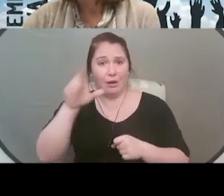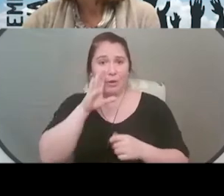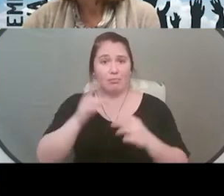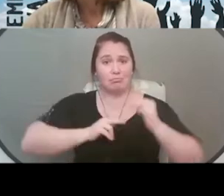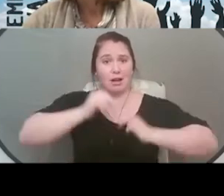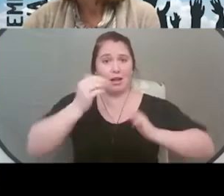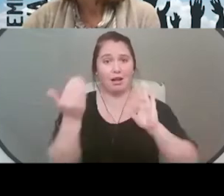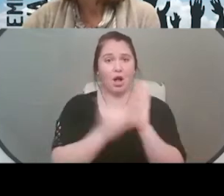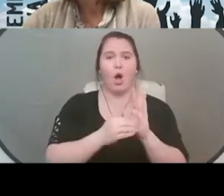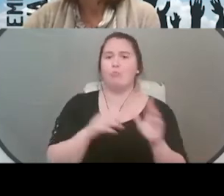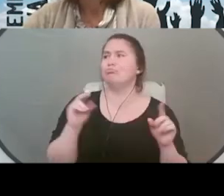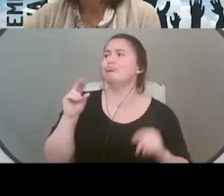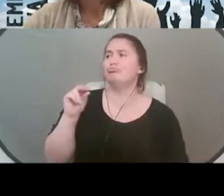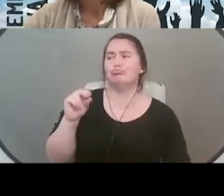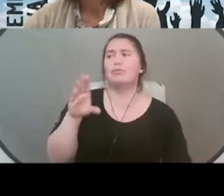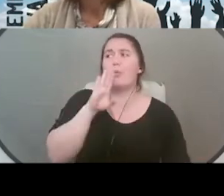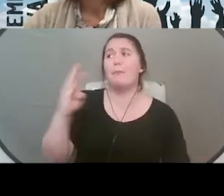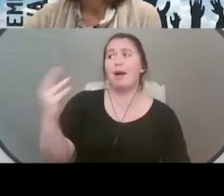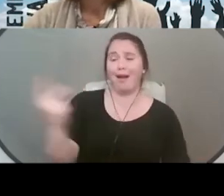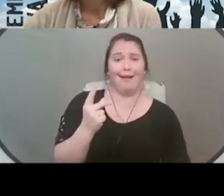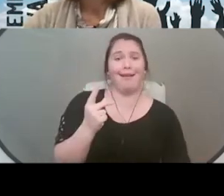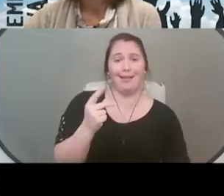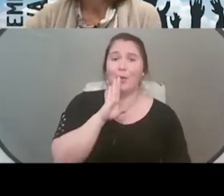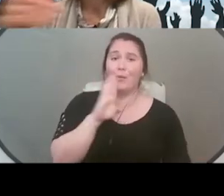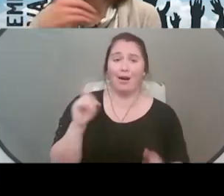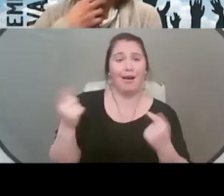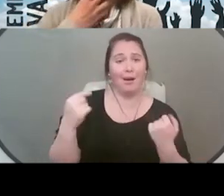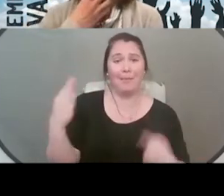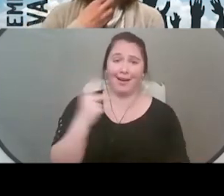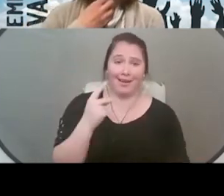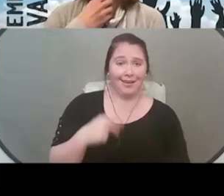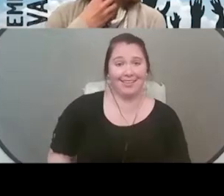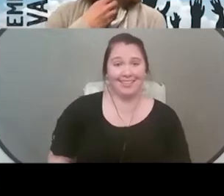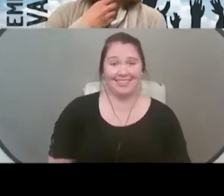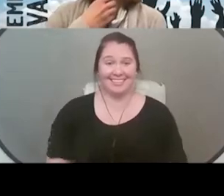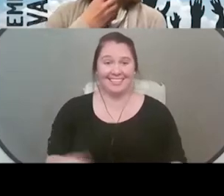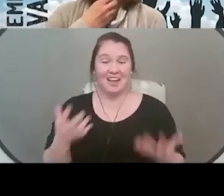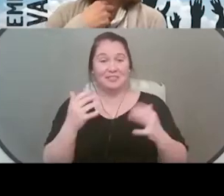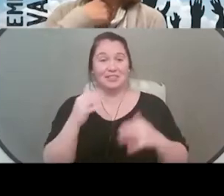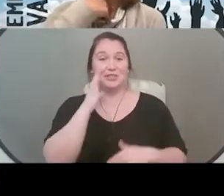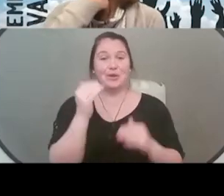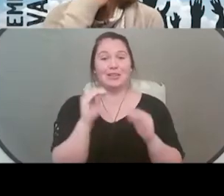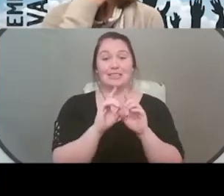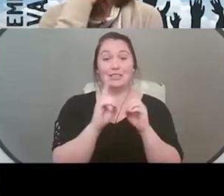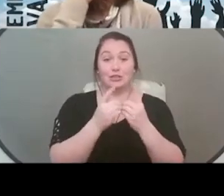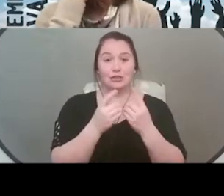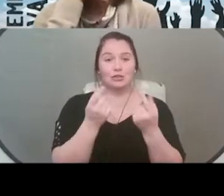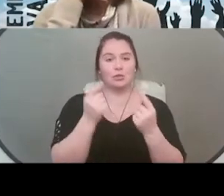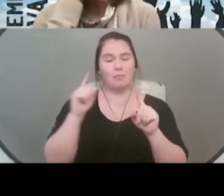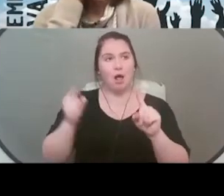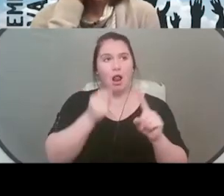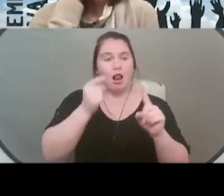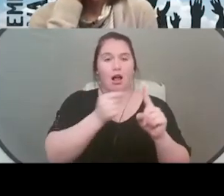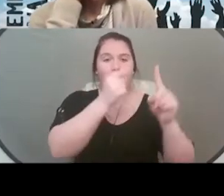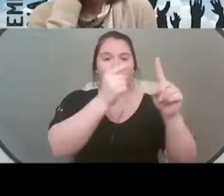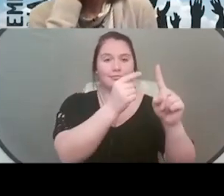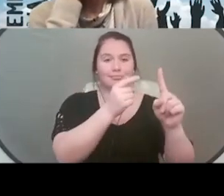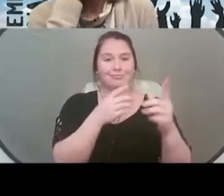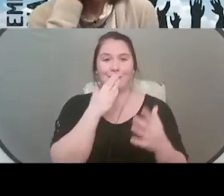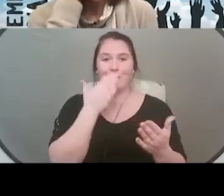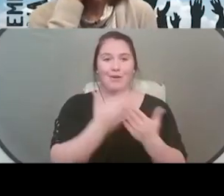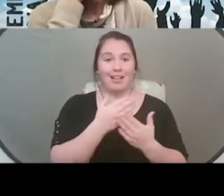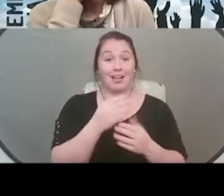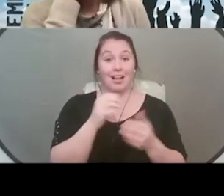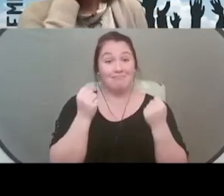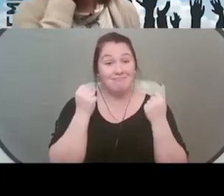They'll be back. They're gonna be back. I think the district is going in a good direction, and I think a whole lot of students are gonna want to come